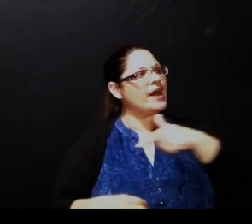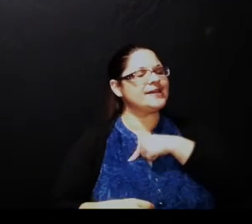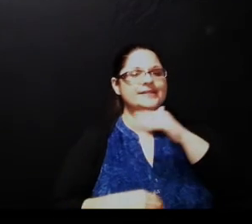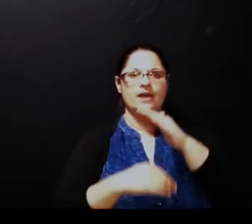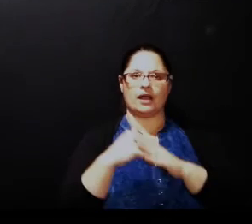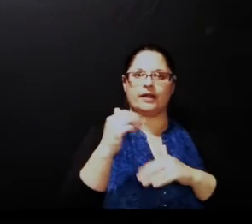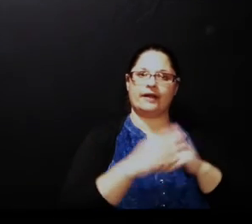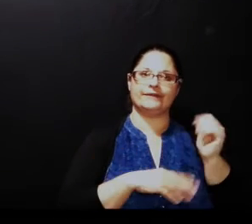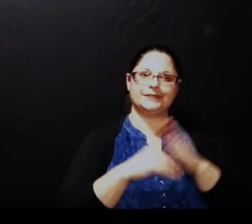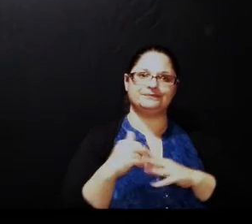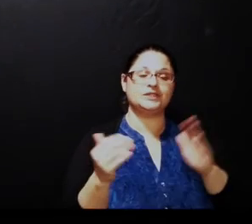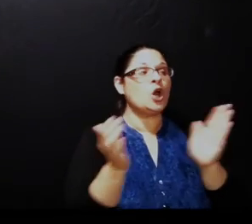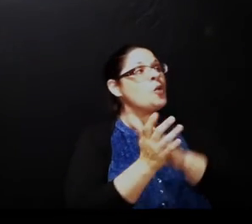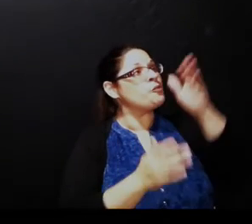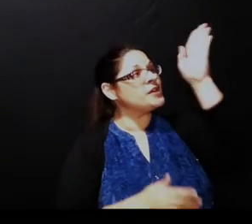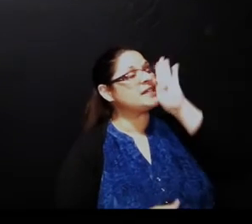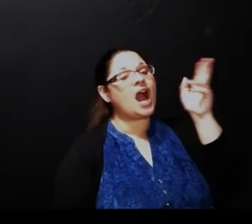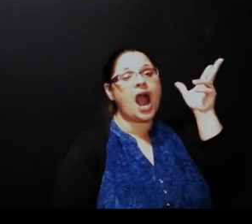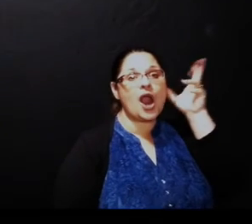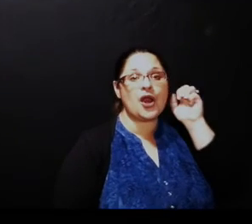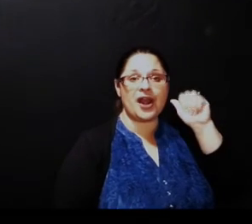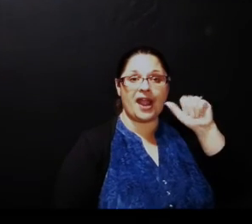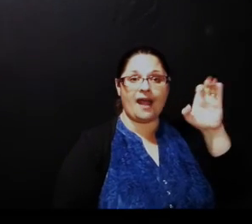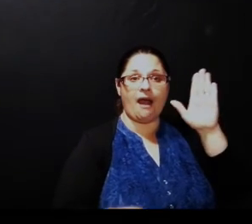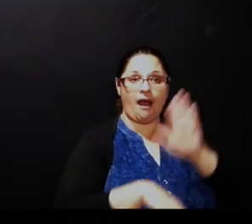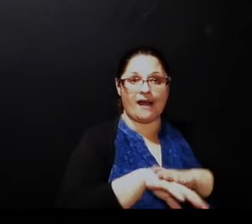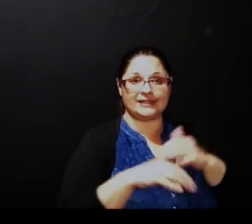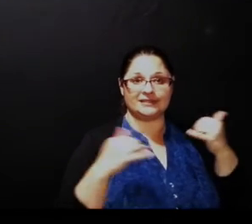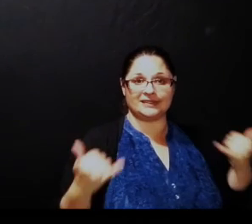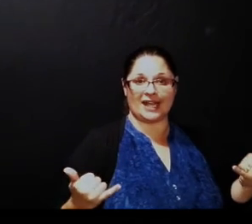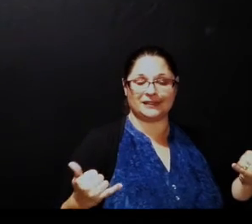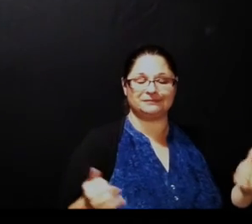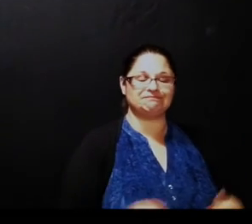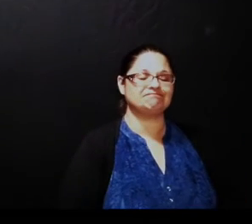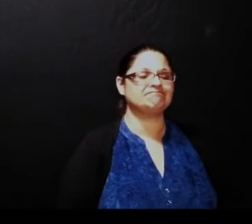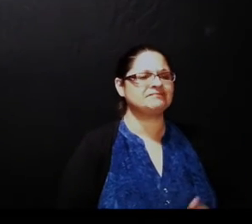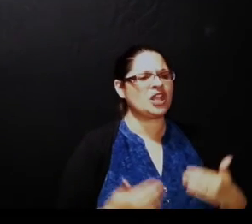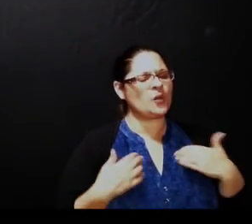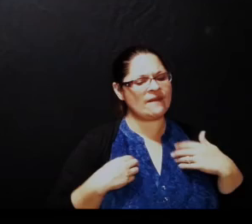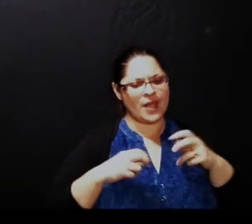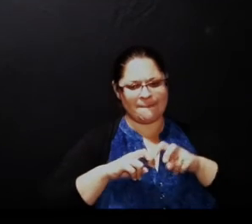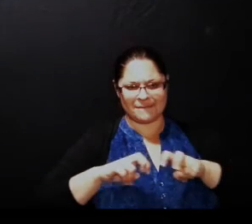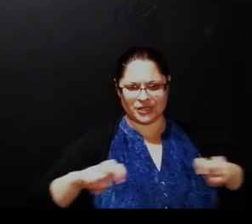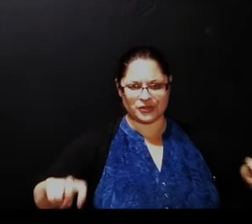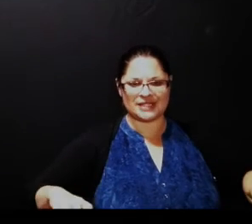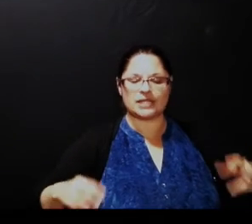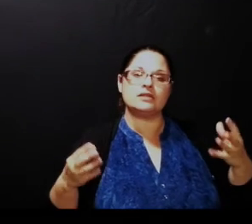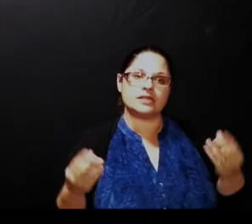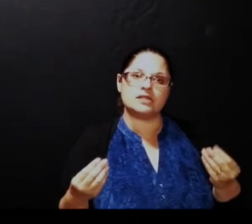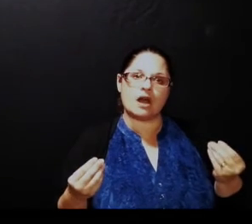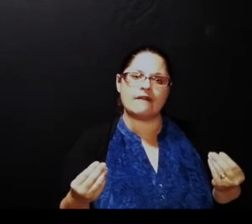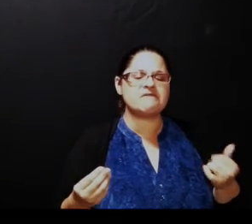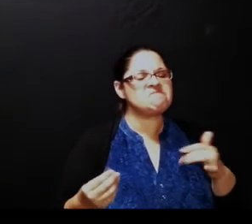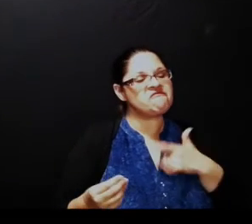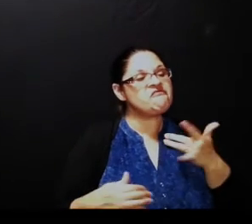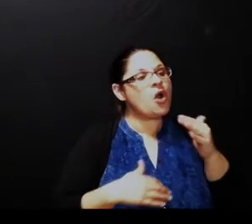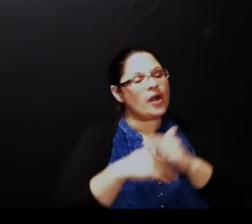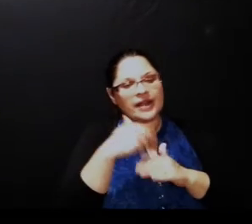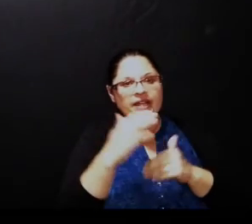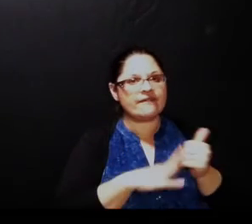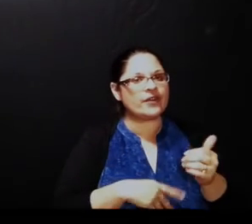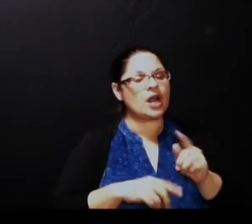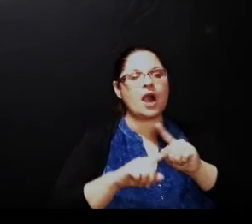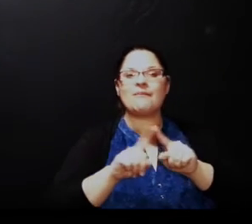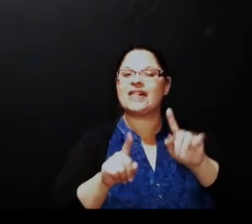air conditioning just came on. I heard it. The pews are good and soft. We are comfortable here, but that's not what